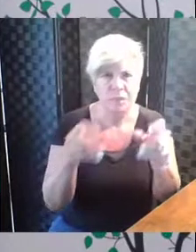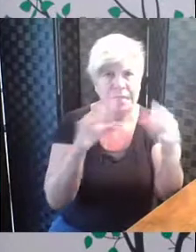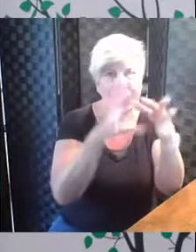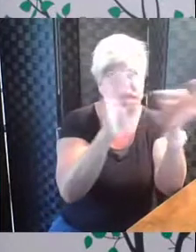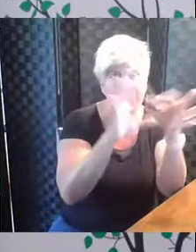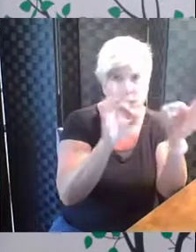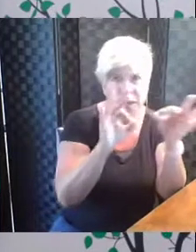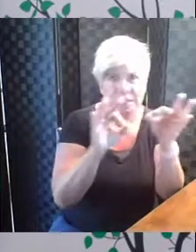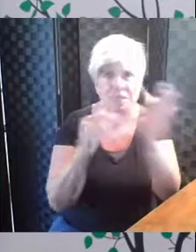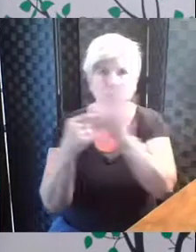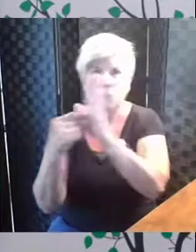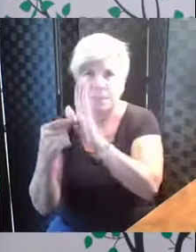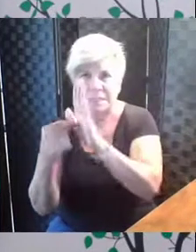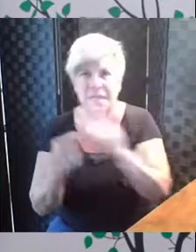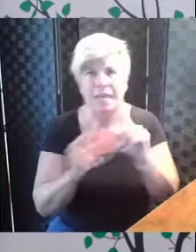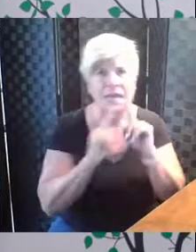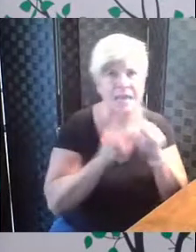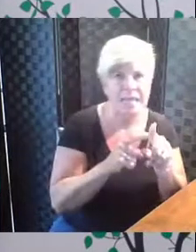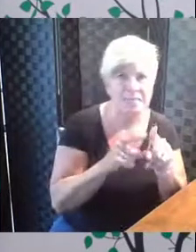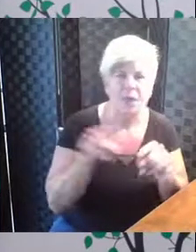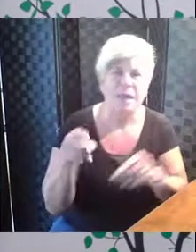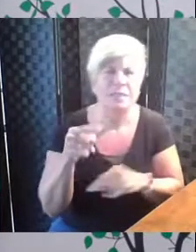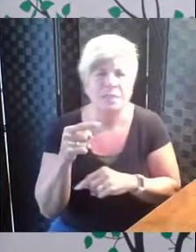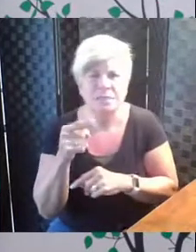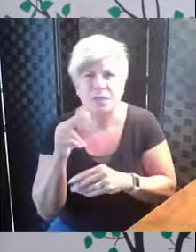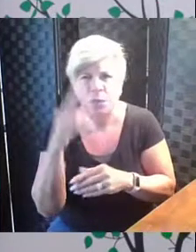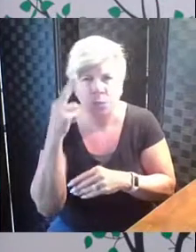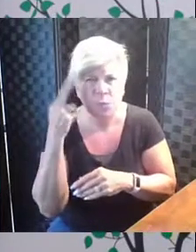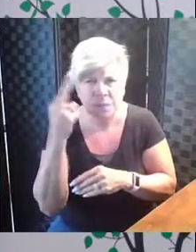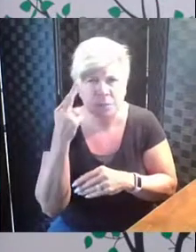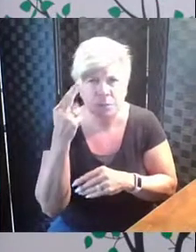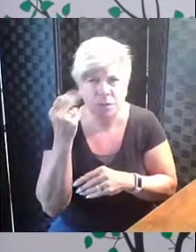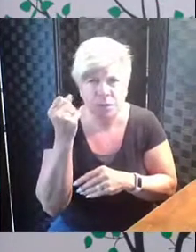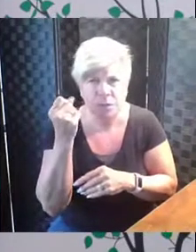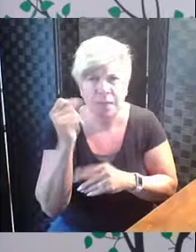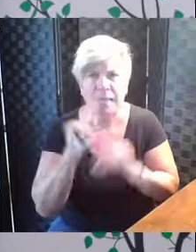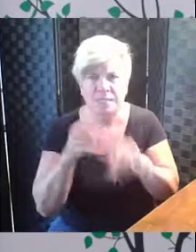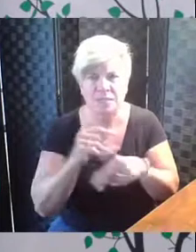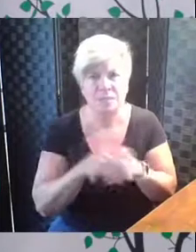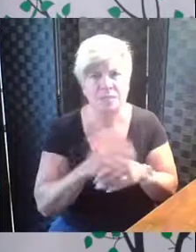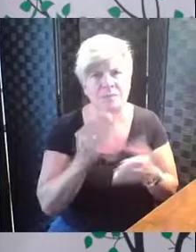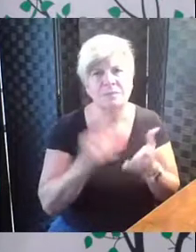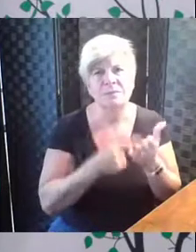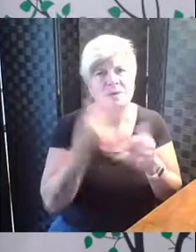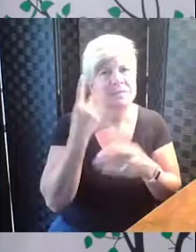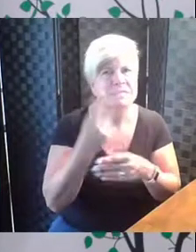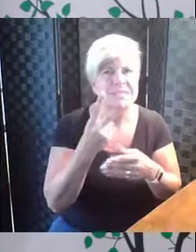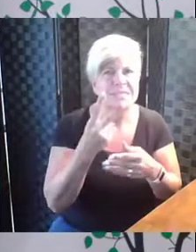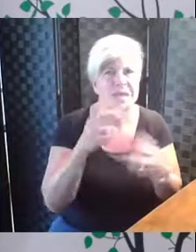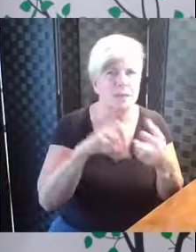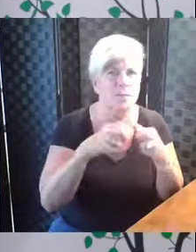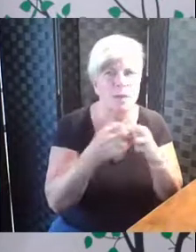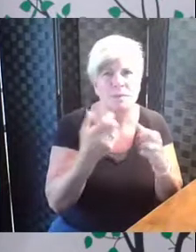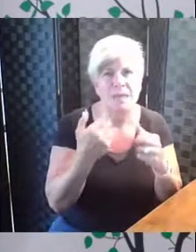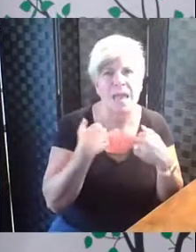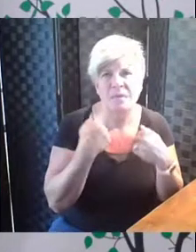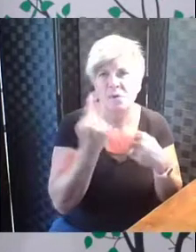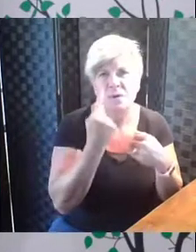those are all important parts that we need to make sure that we include in our answer. Sometimes you'll just see a problem that